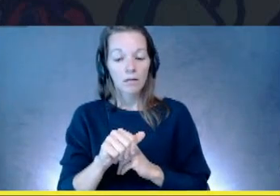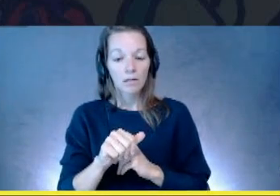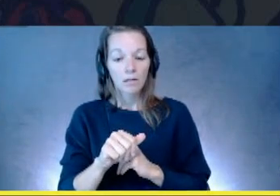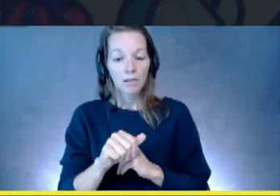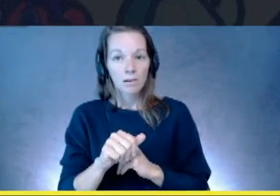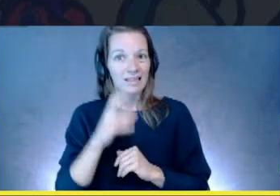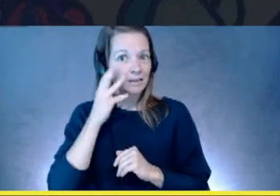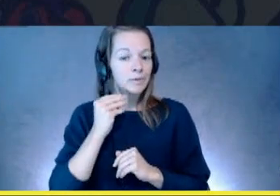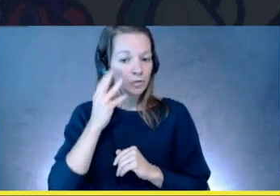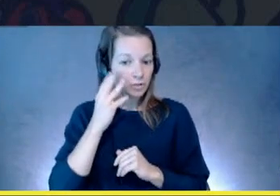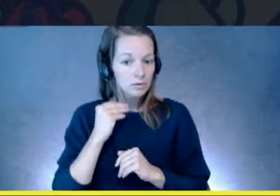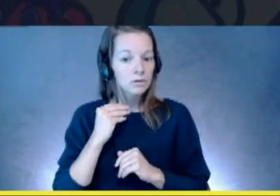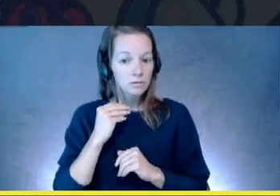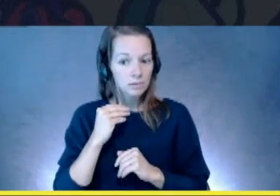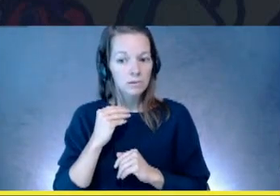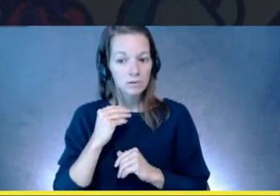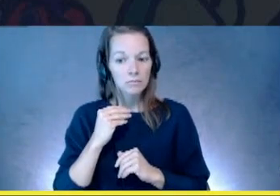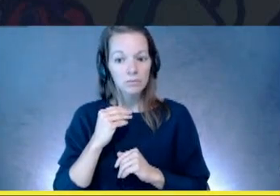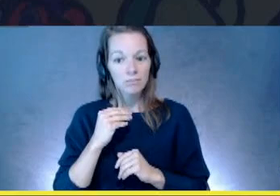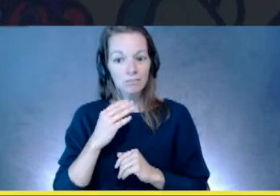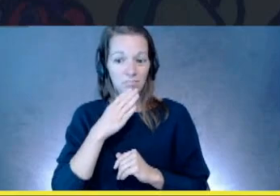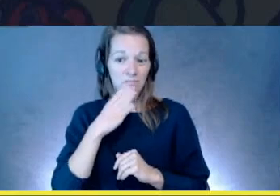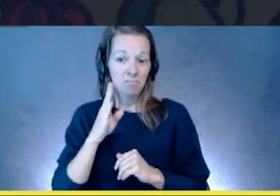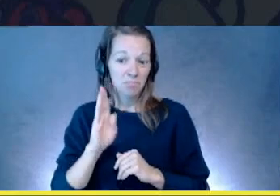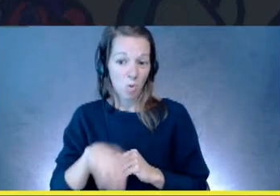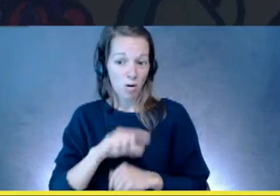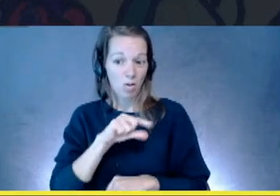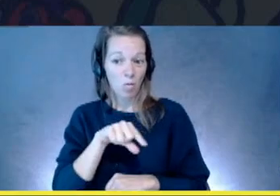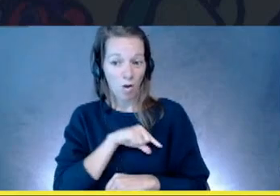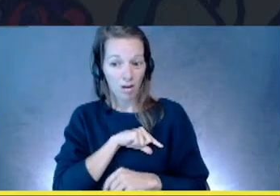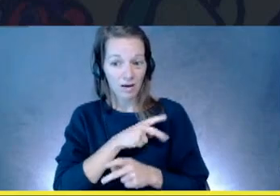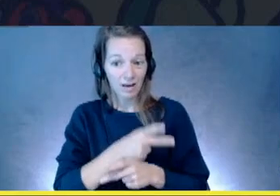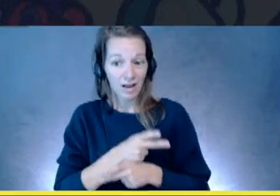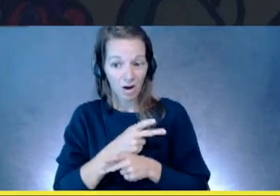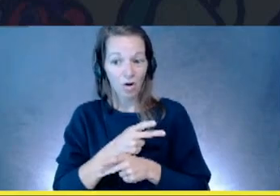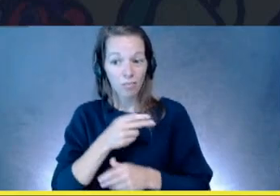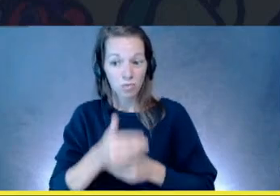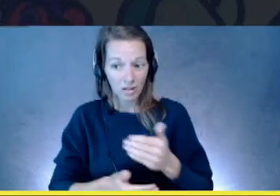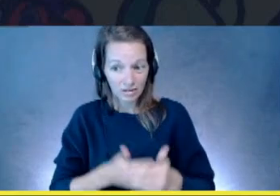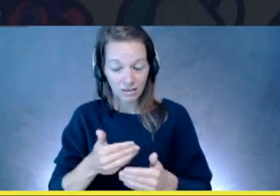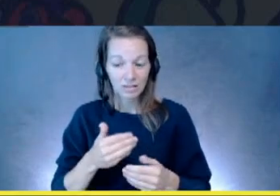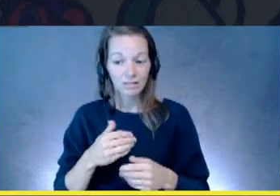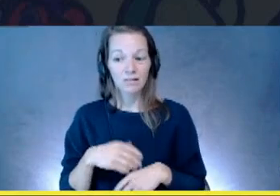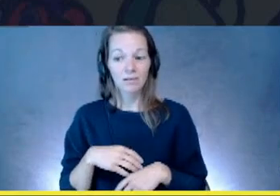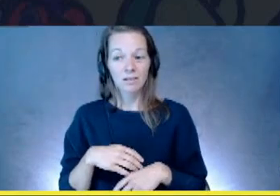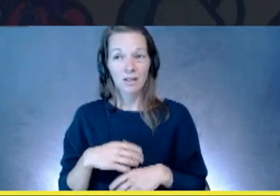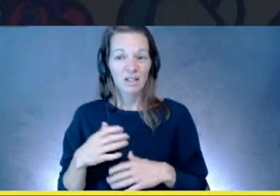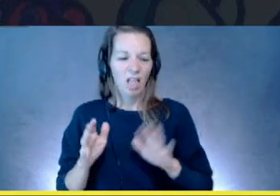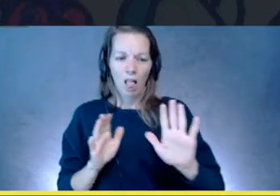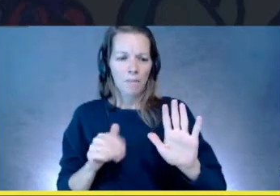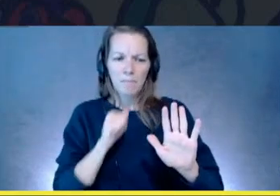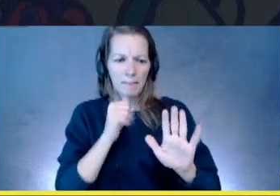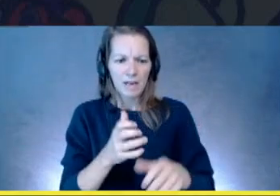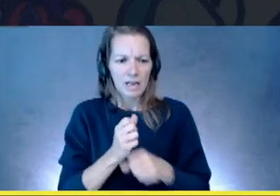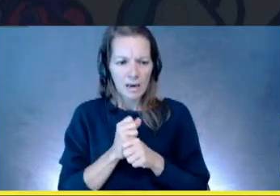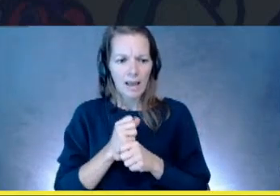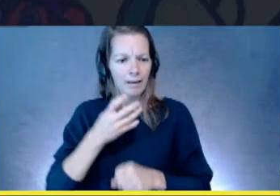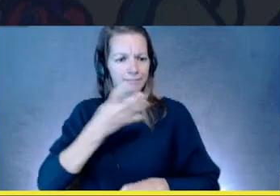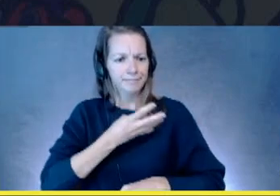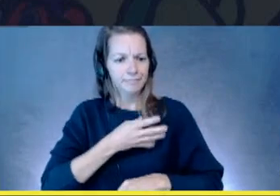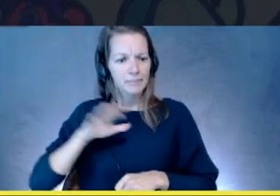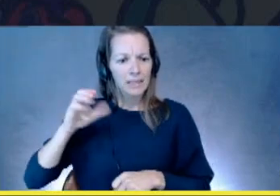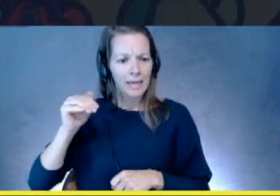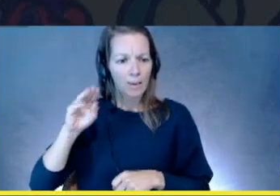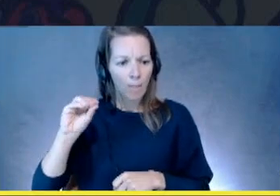experience poorer quality hospital care processes. They're less likely to receive chemotherapy on time and other